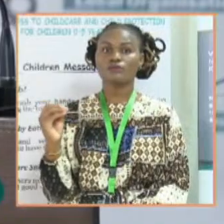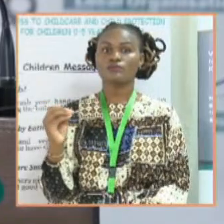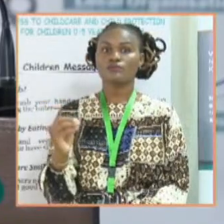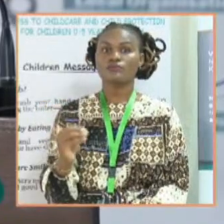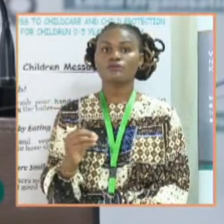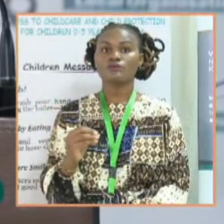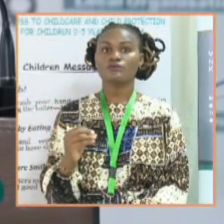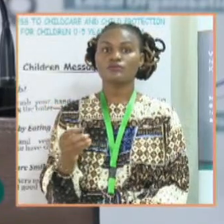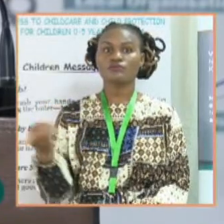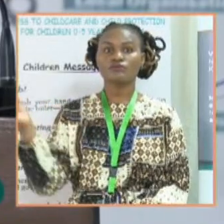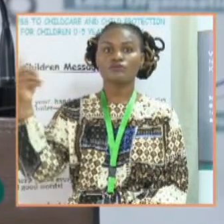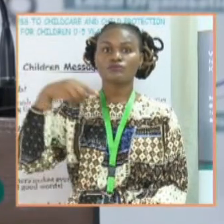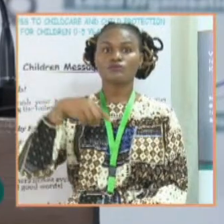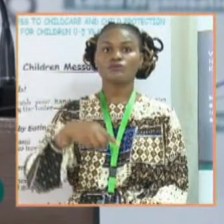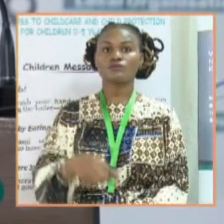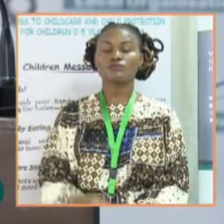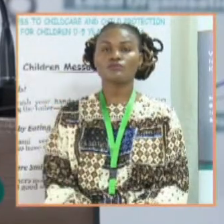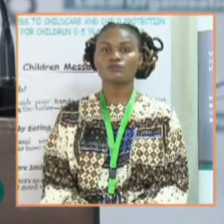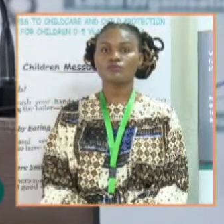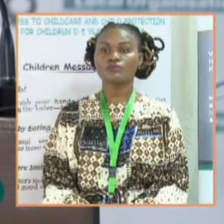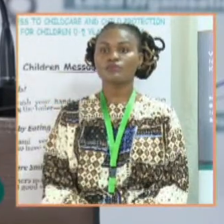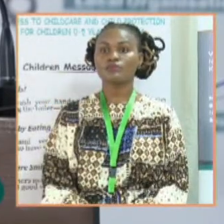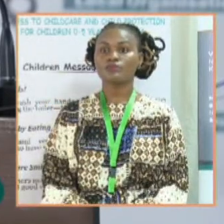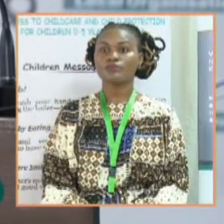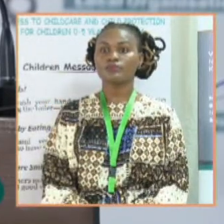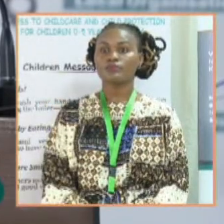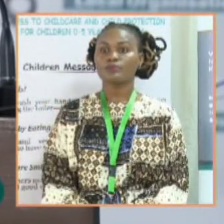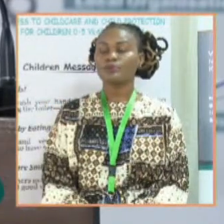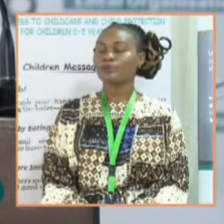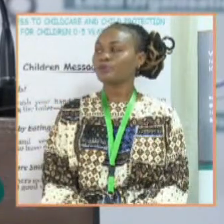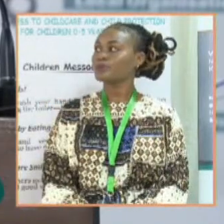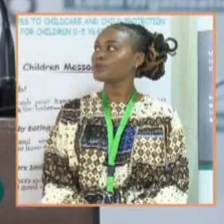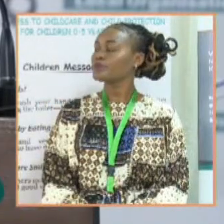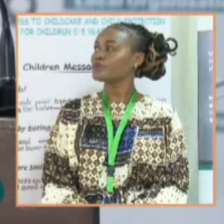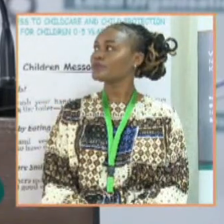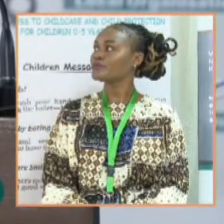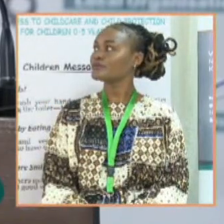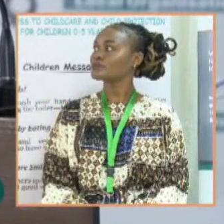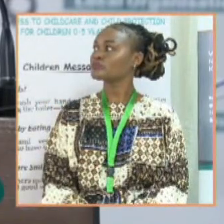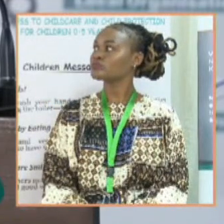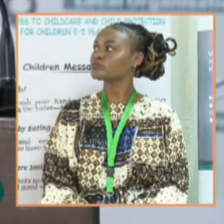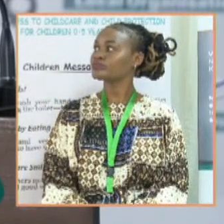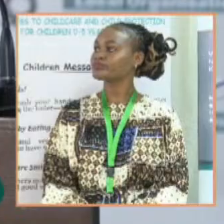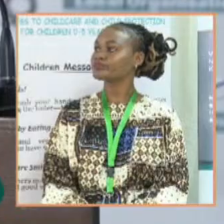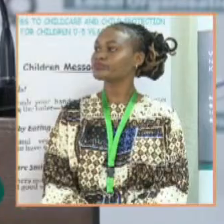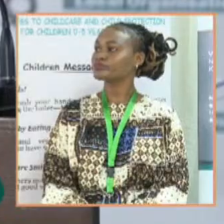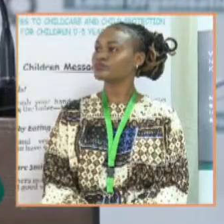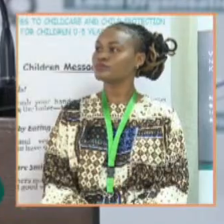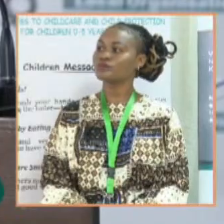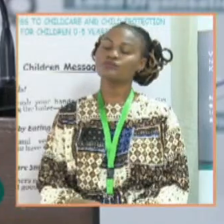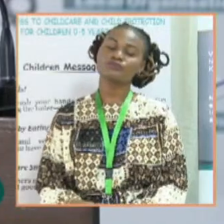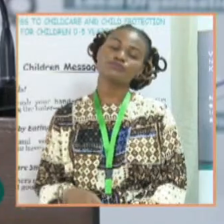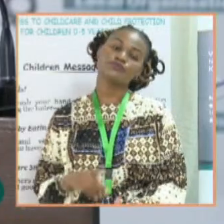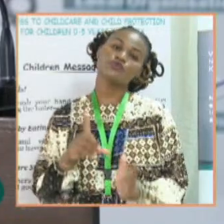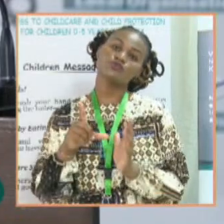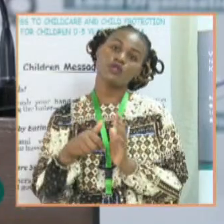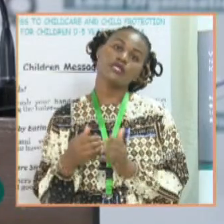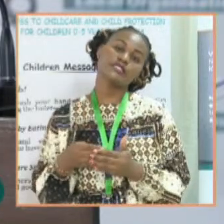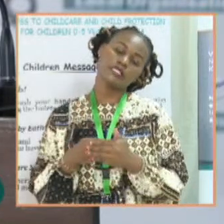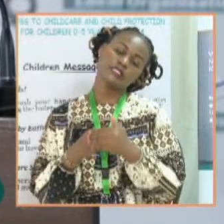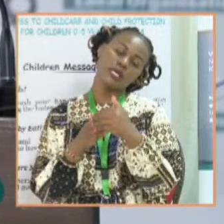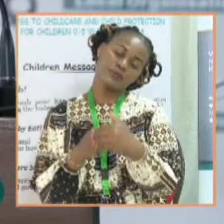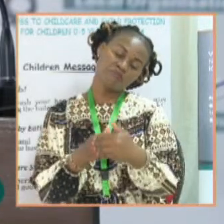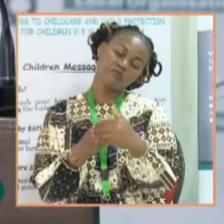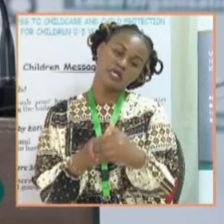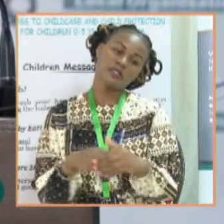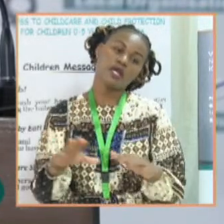will come to the breakout rooms to guide each and every one of you and chief whip you back here according to the program. So you will see me in your